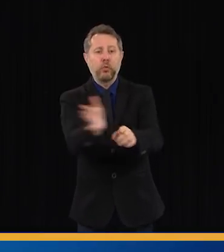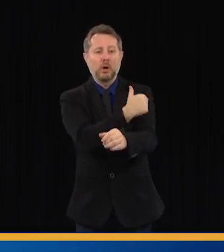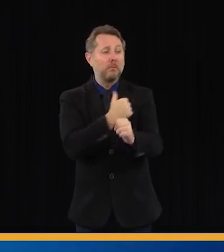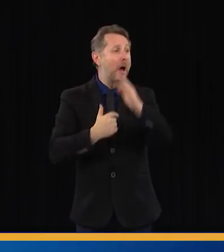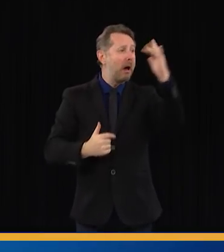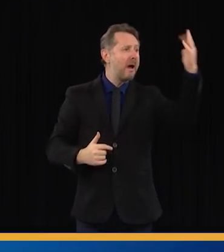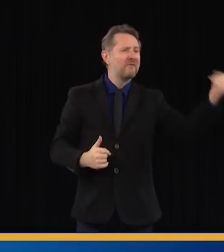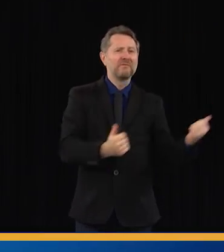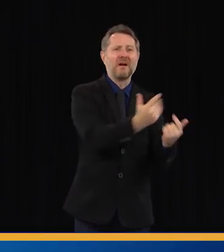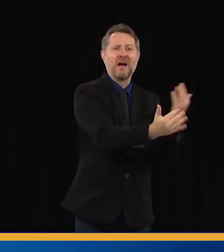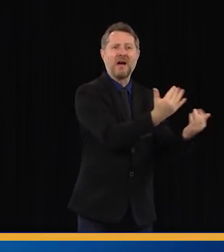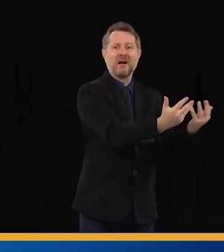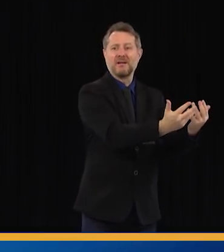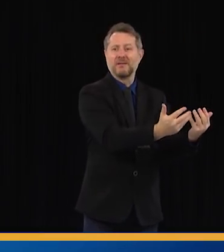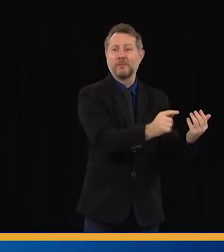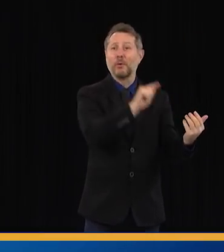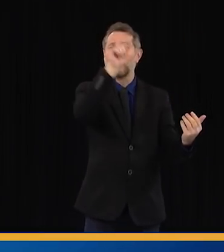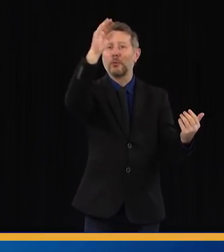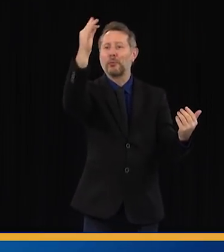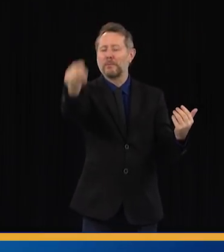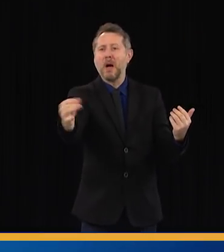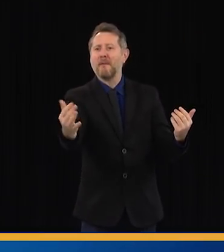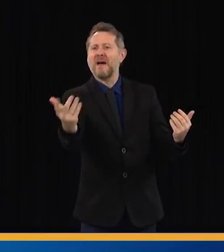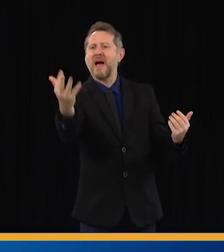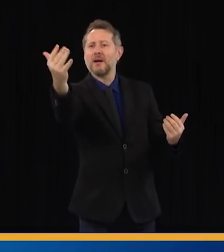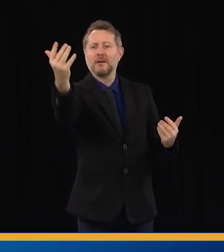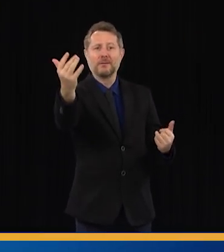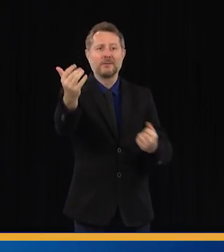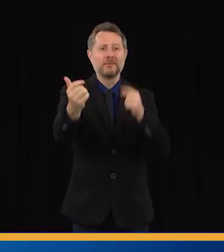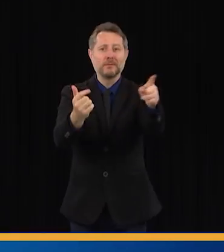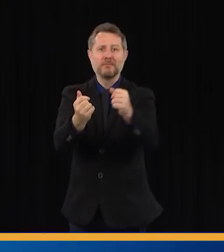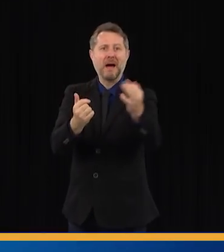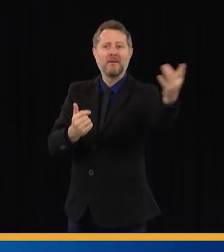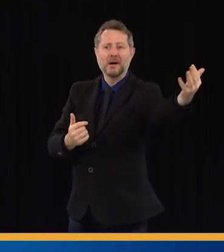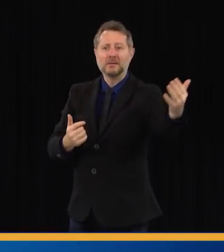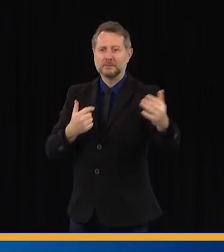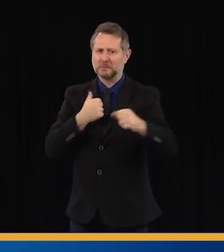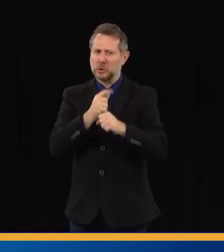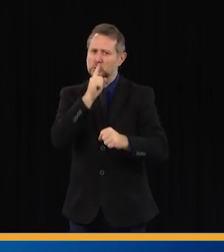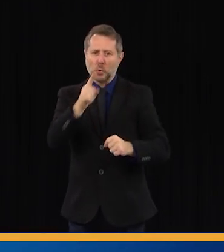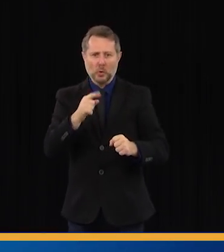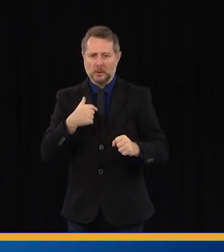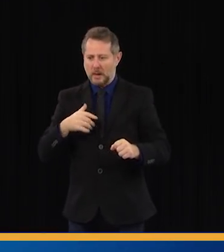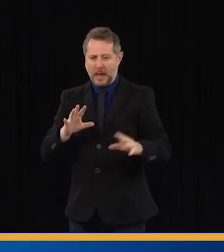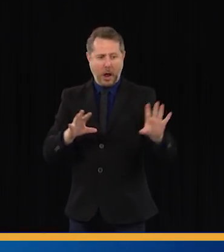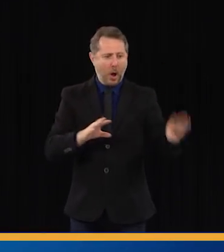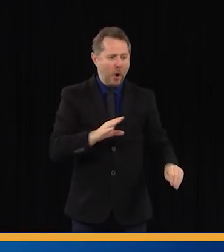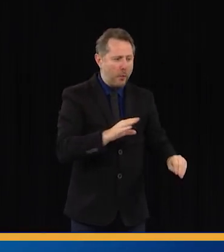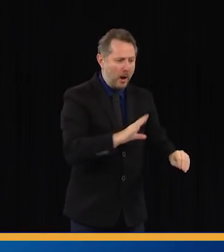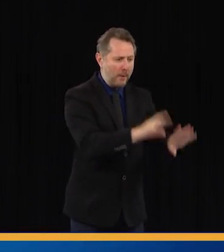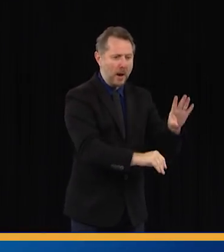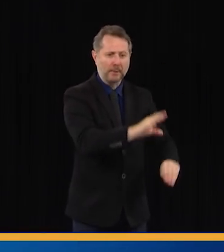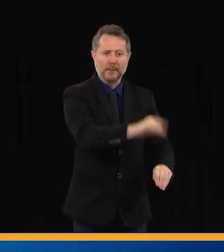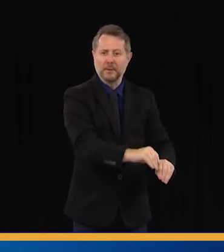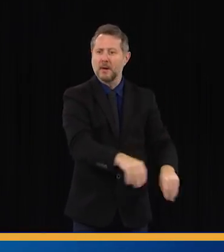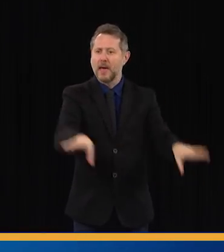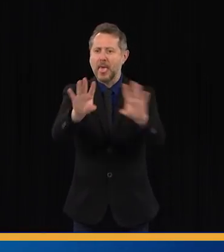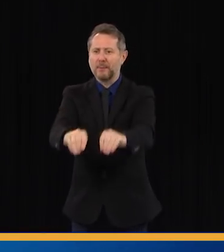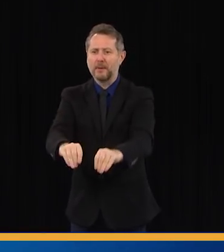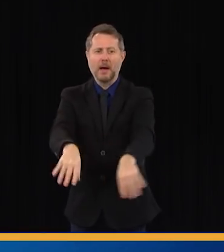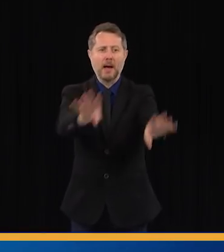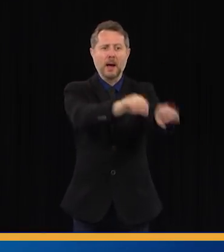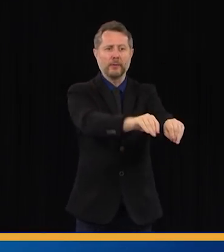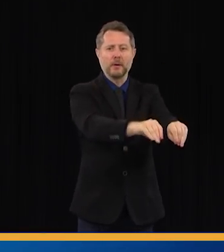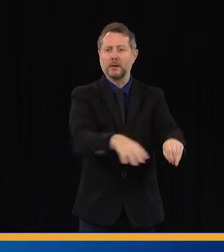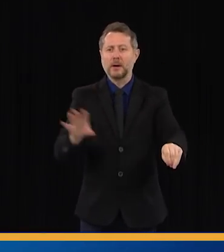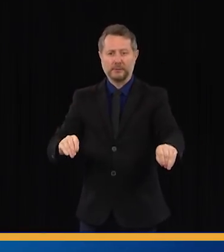up on one side of the field, and the embers start to catch fire, and that's a cluster, and you have to run over to those embers and